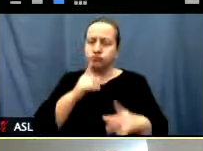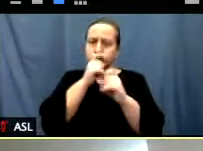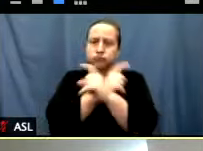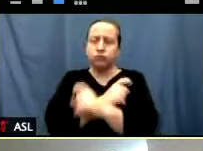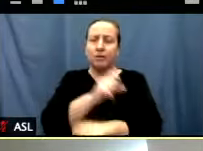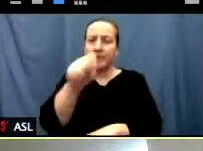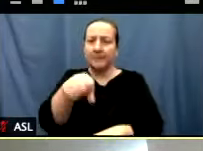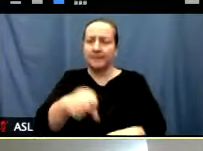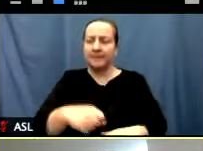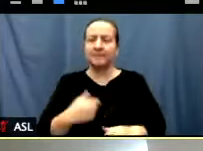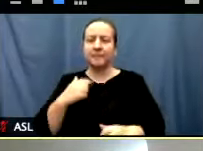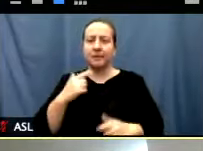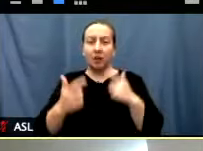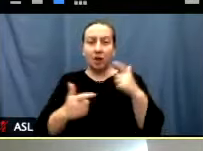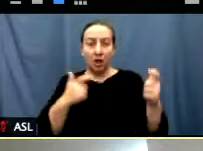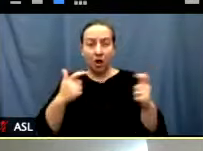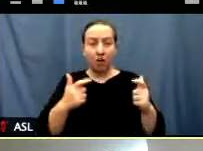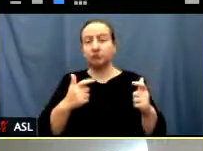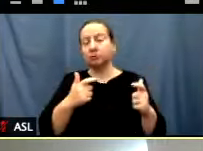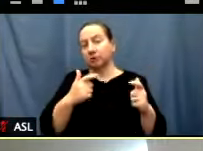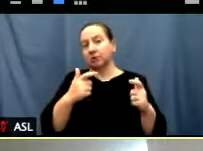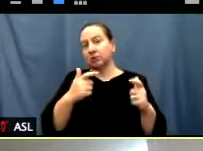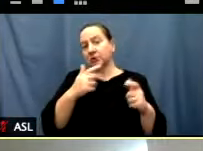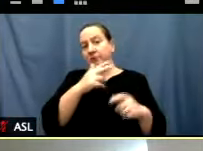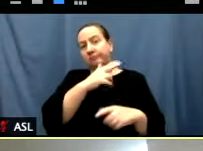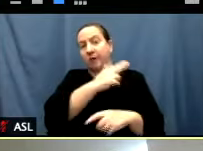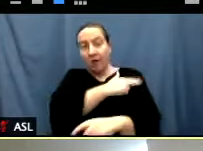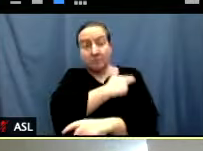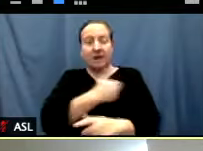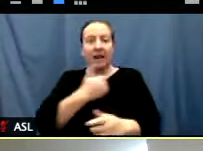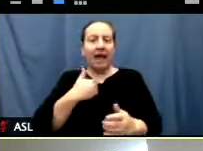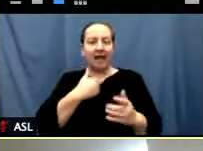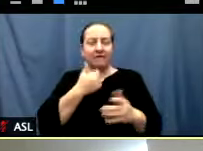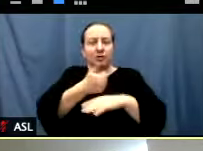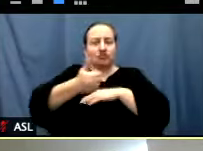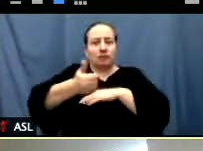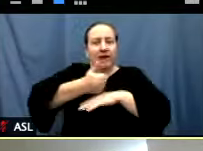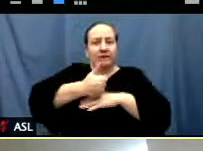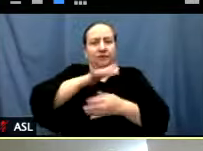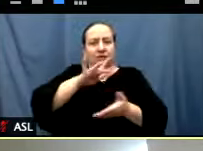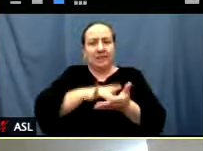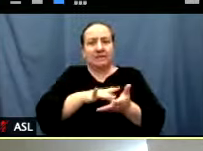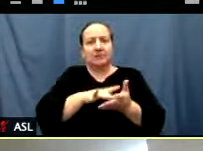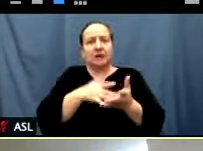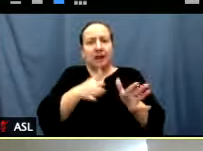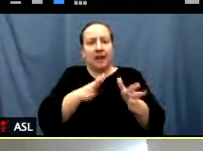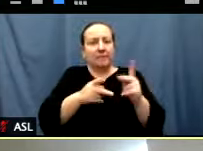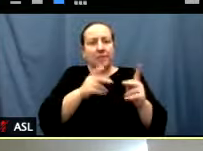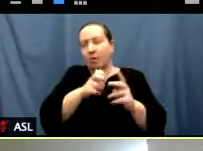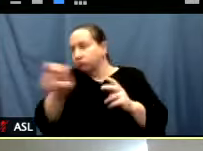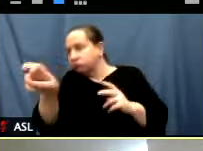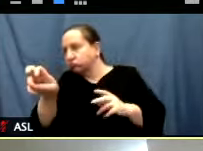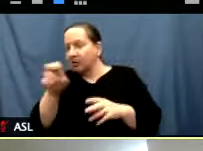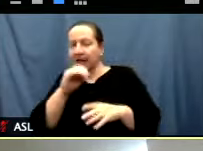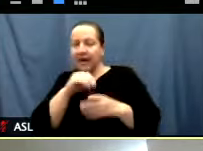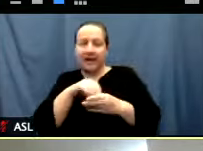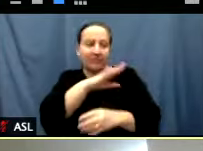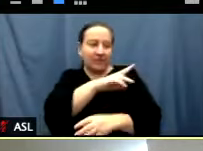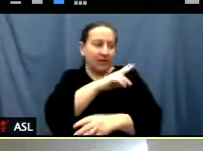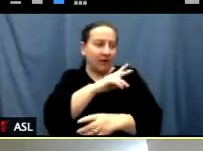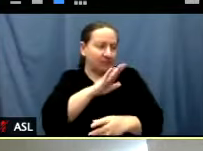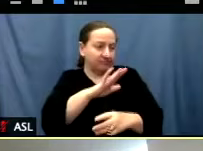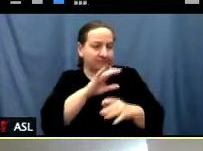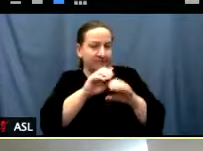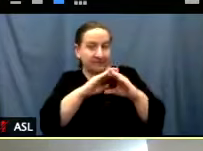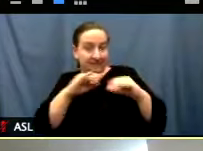have transfer centers that allow them to move patients within their own systems and to bring people into their hospitals